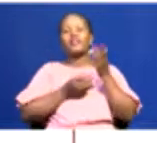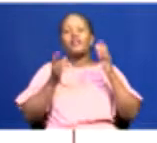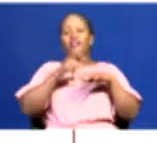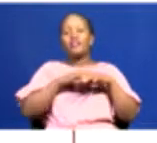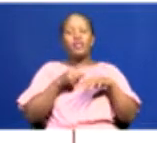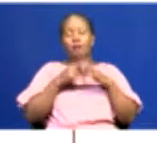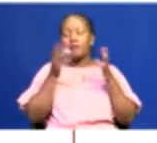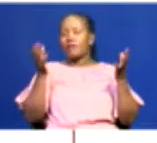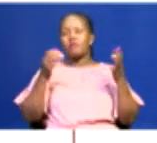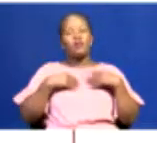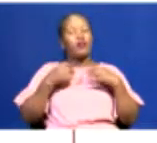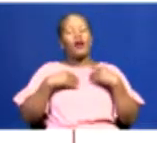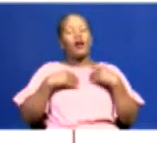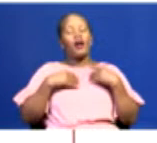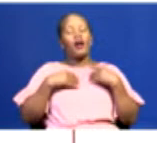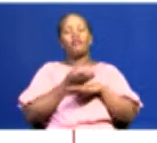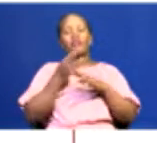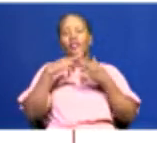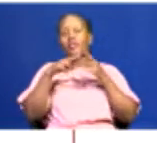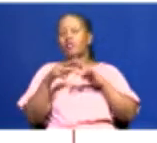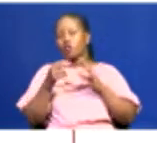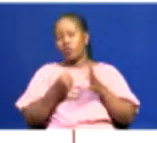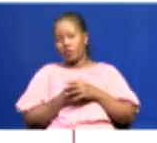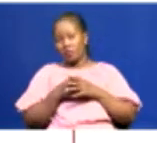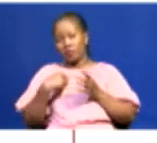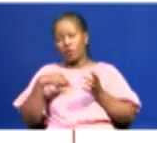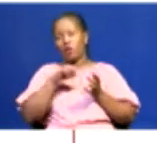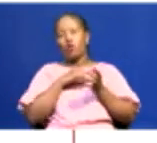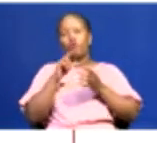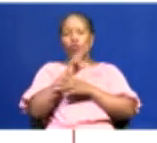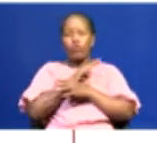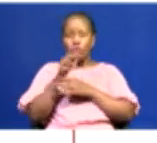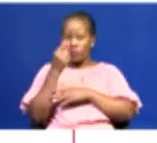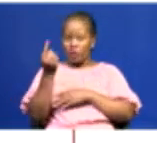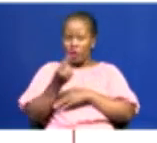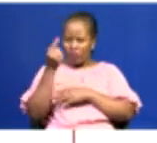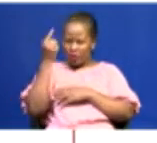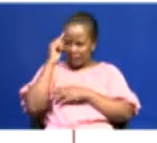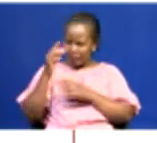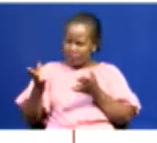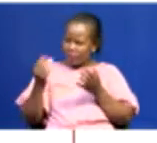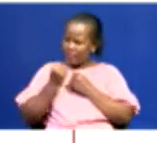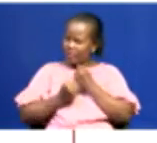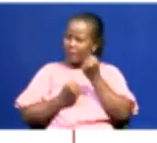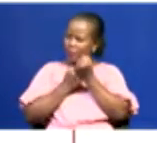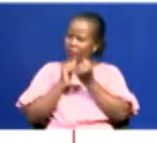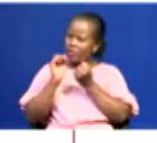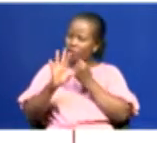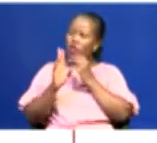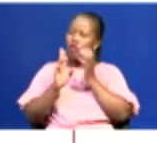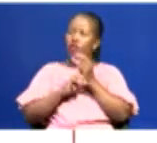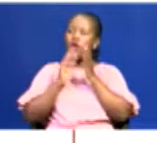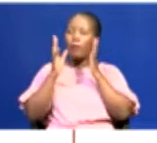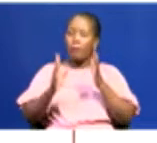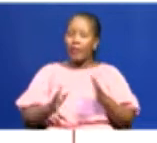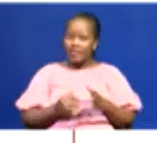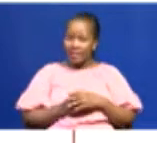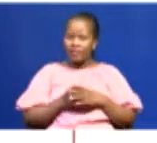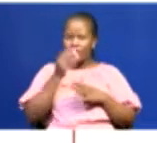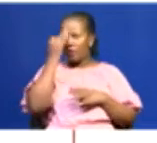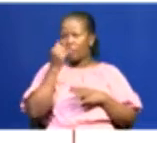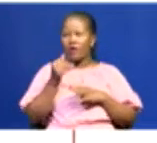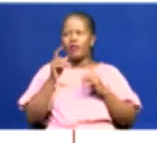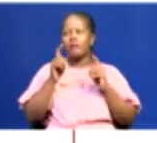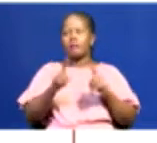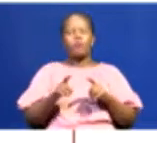discordant relationships. So sometimes you use it not just for contraception use, but as a form of supporting your partner so that you don't have to